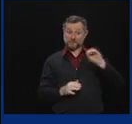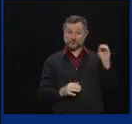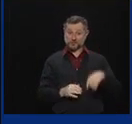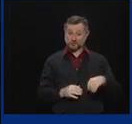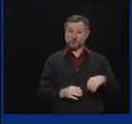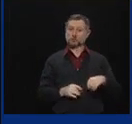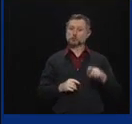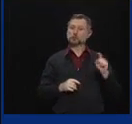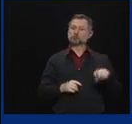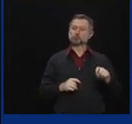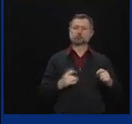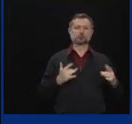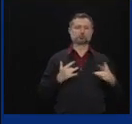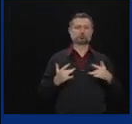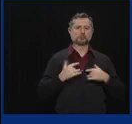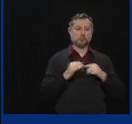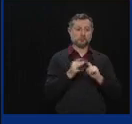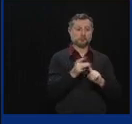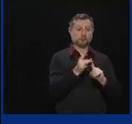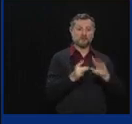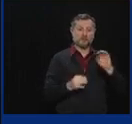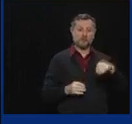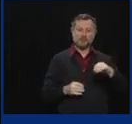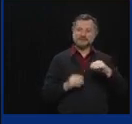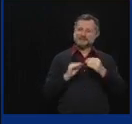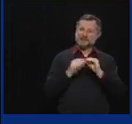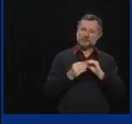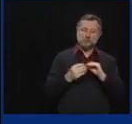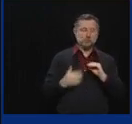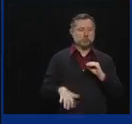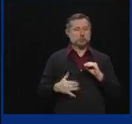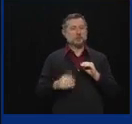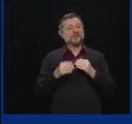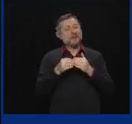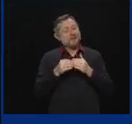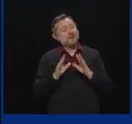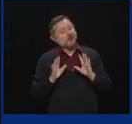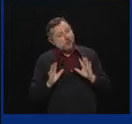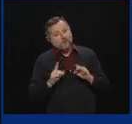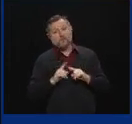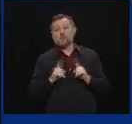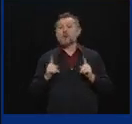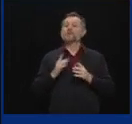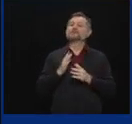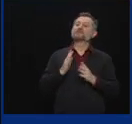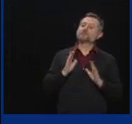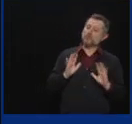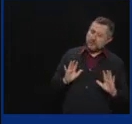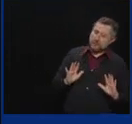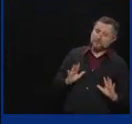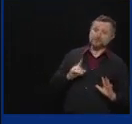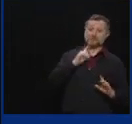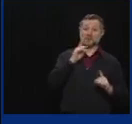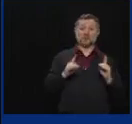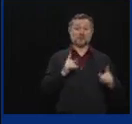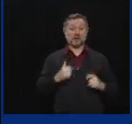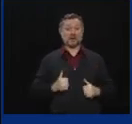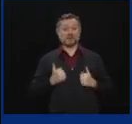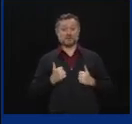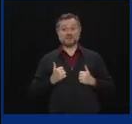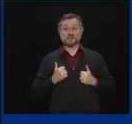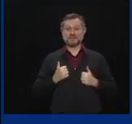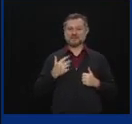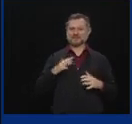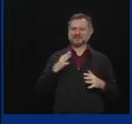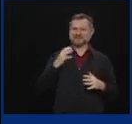concerned, but that is something, that number is flexible. There are areas of high concentration, particularly people who live in densely